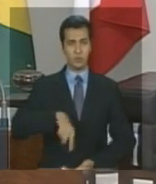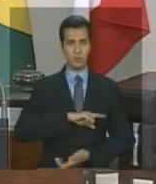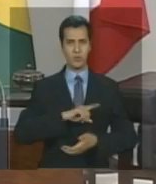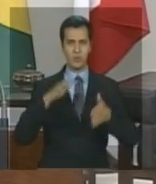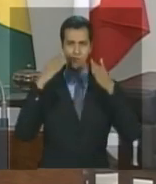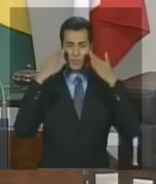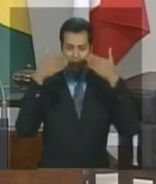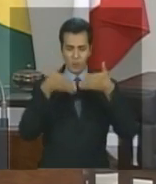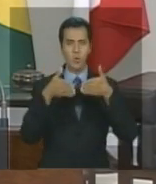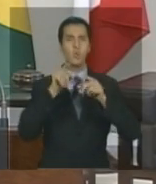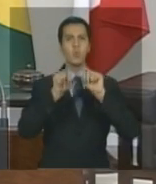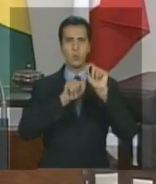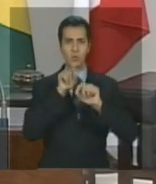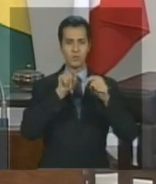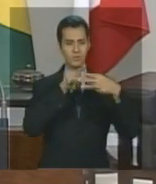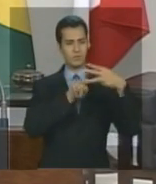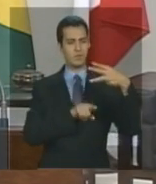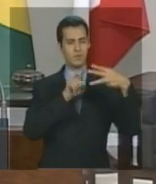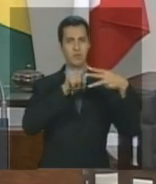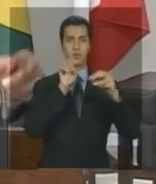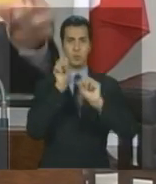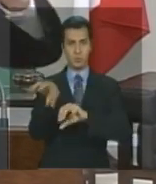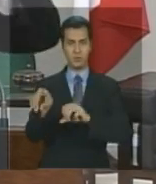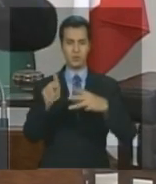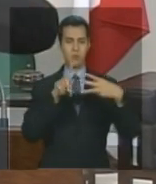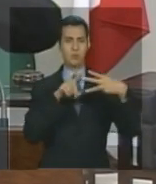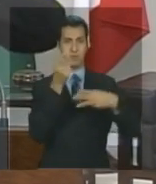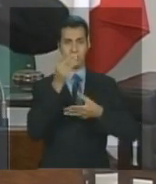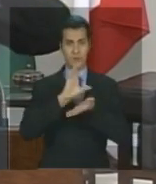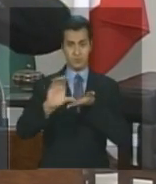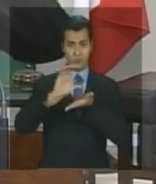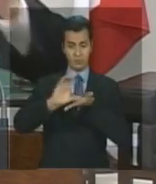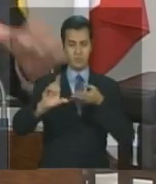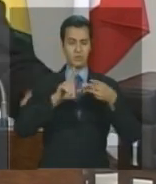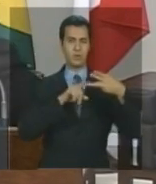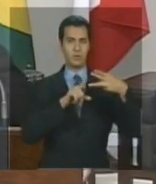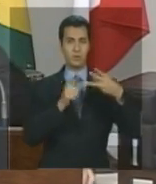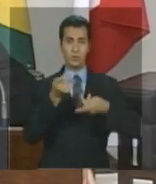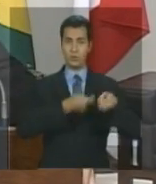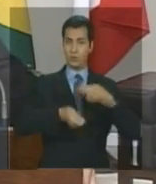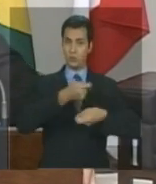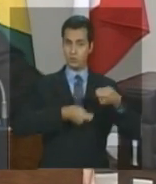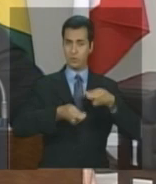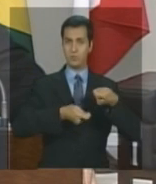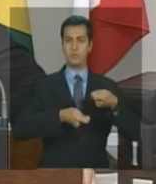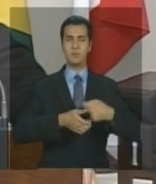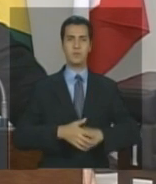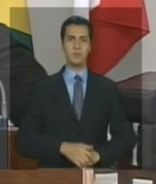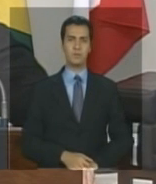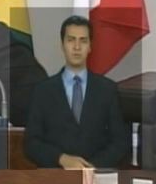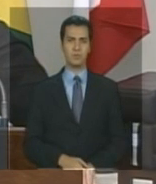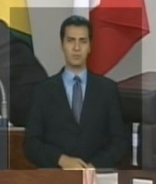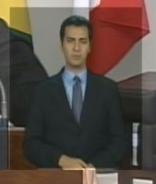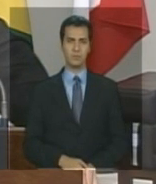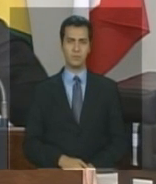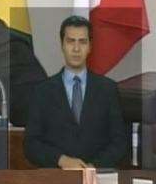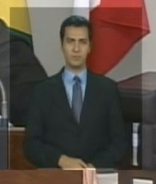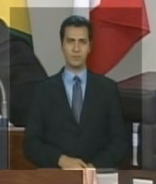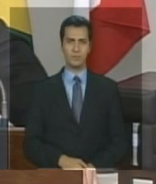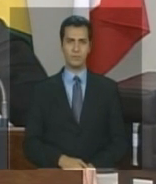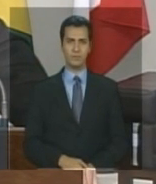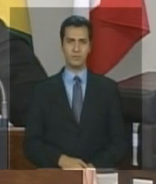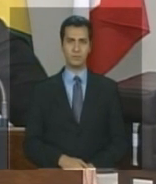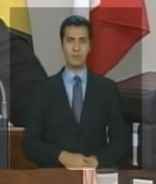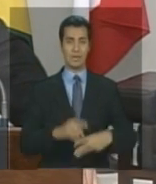da educação, investimento e comércio. And each corner of that triangle reinforces the other two triangles. E cada